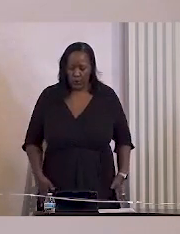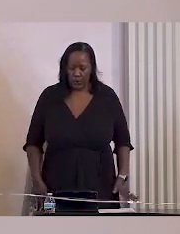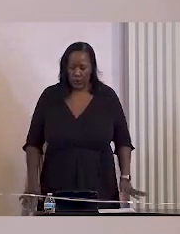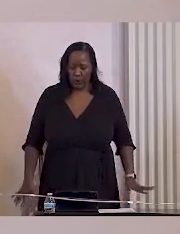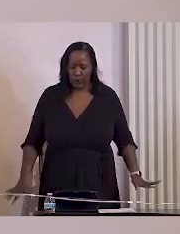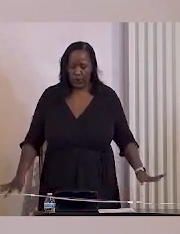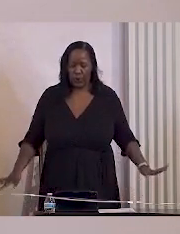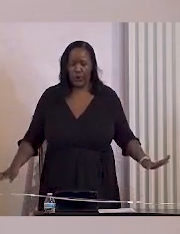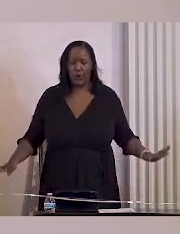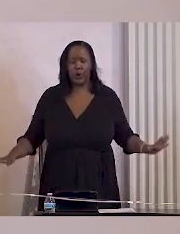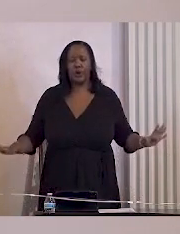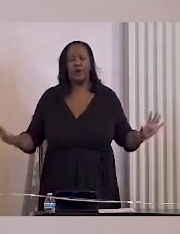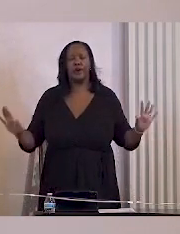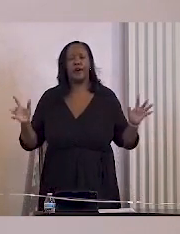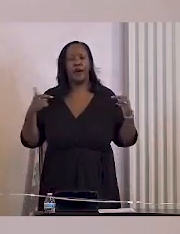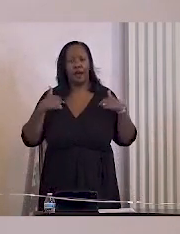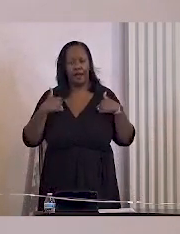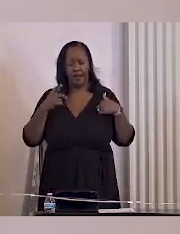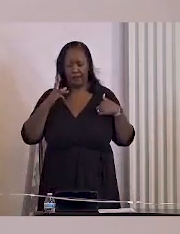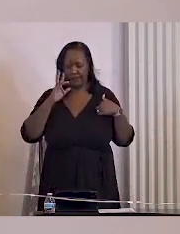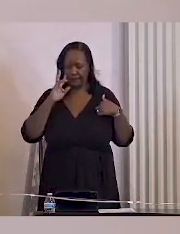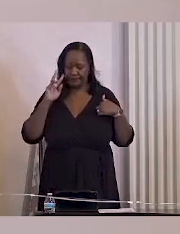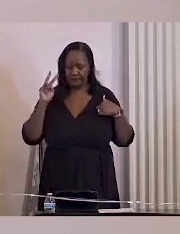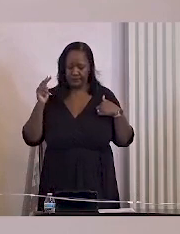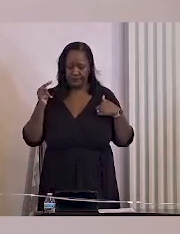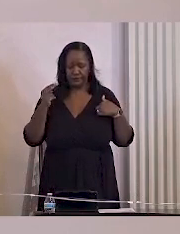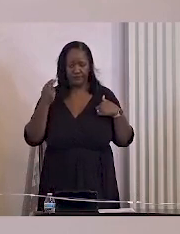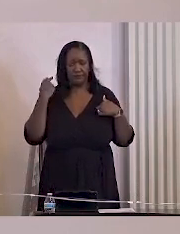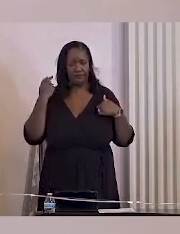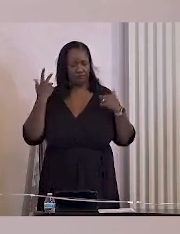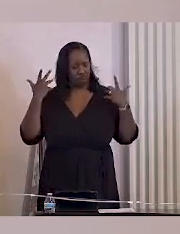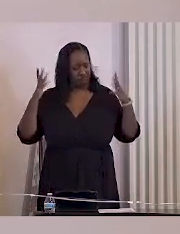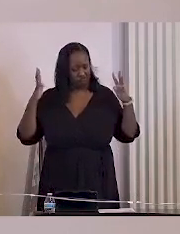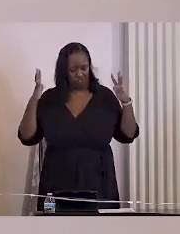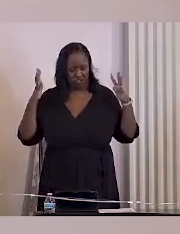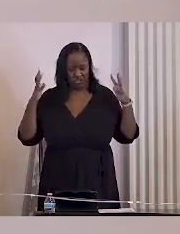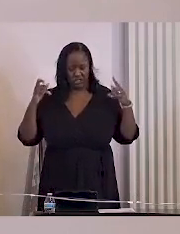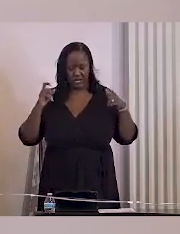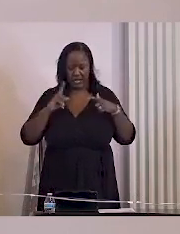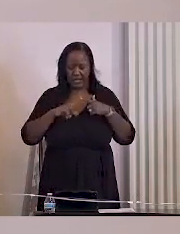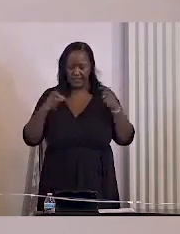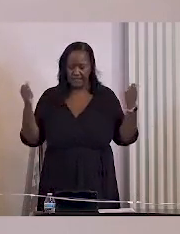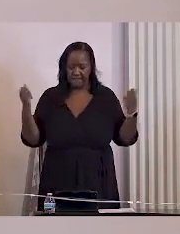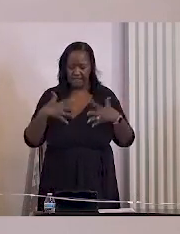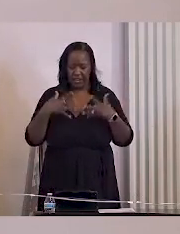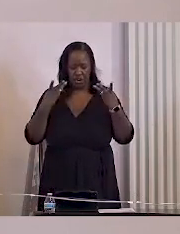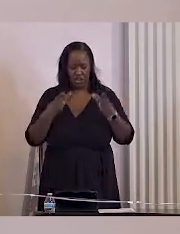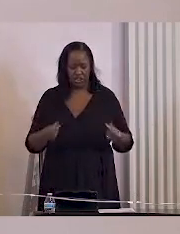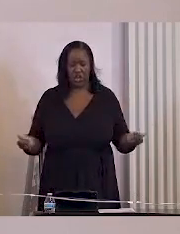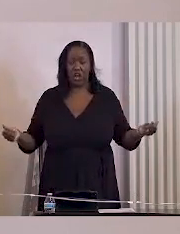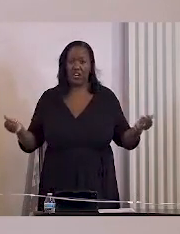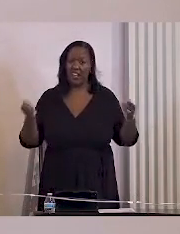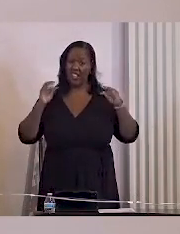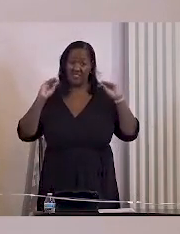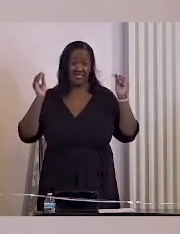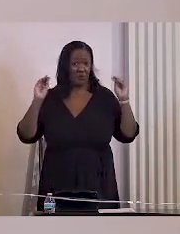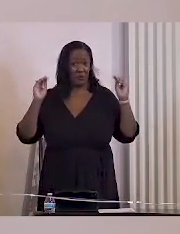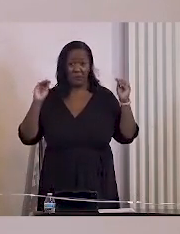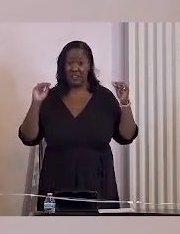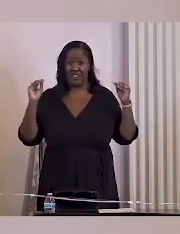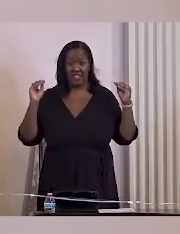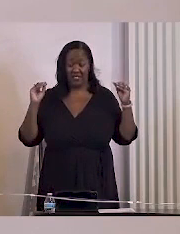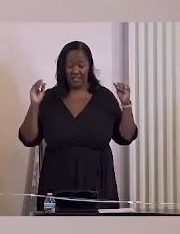gone past, I will turn the inner eye to see its path. Where the fear has gone, there will be